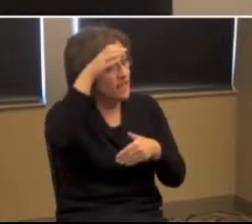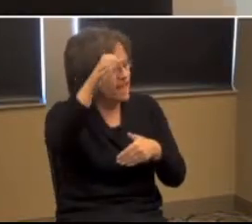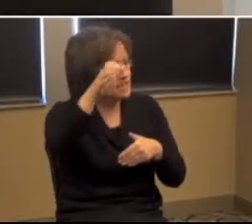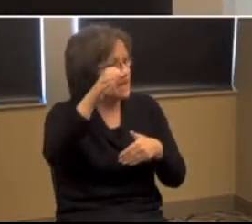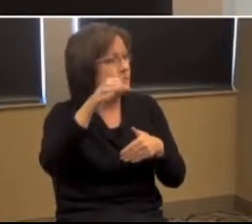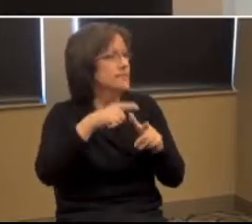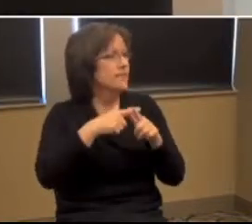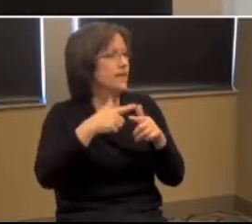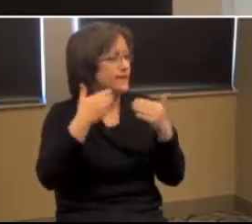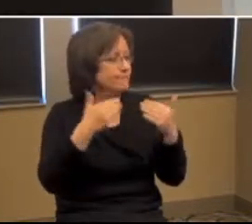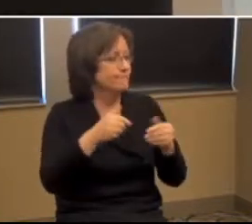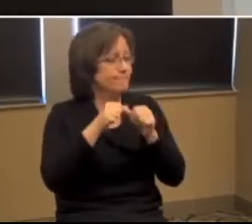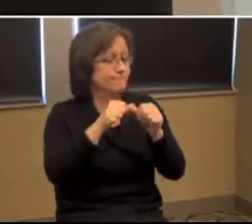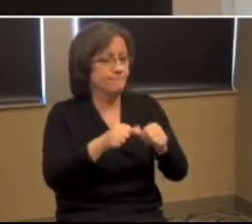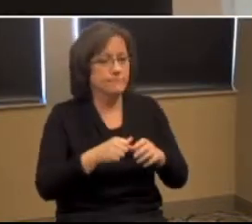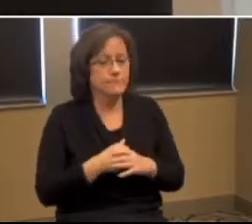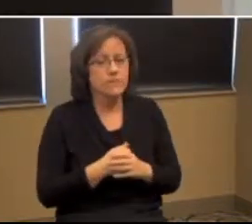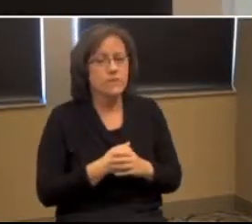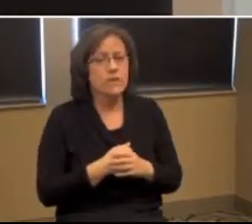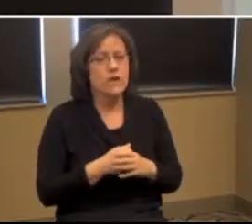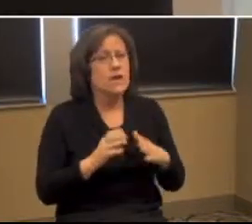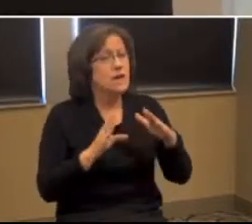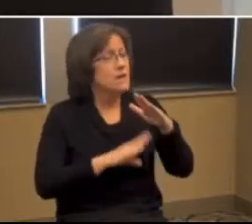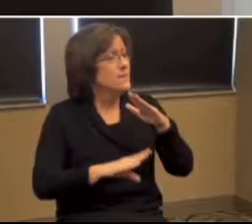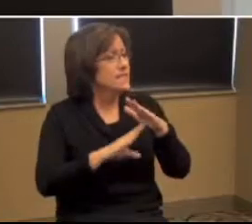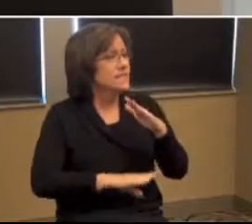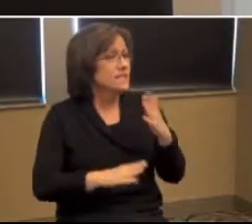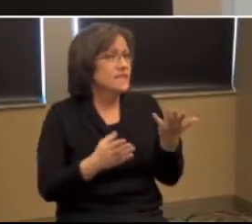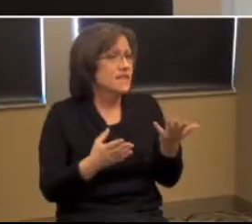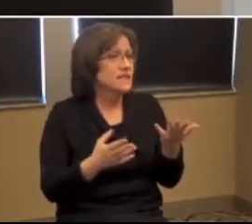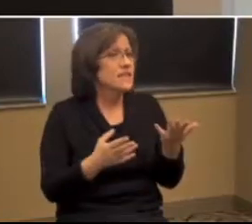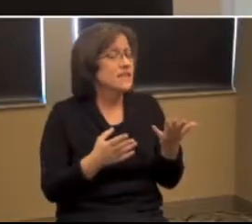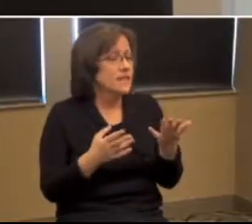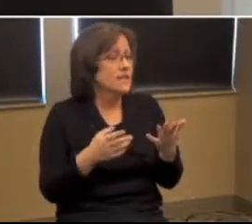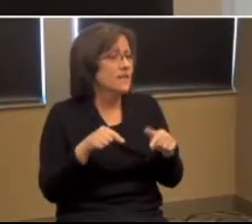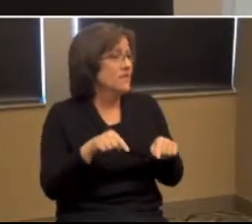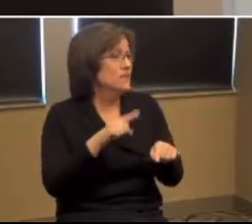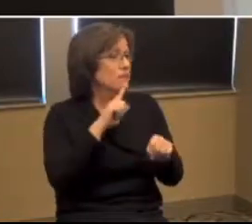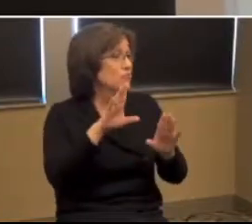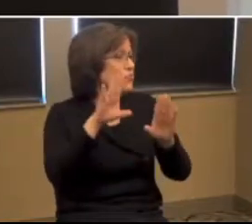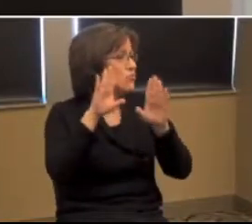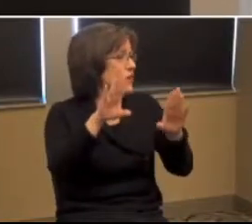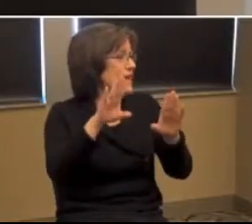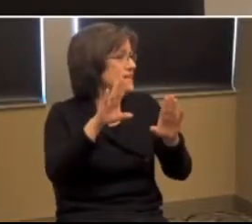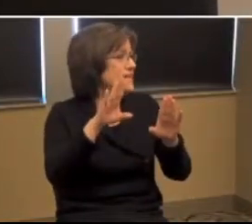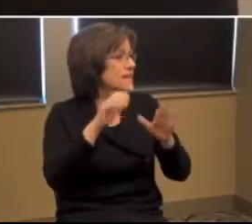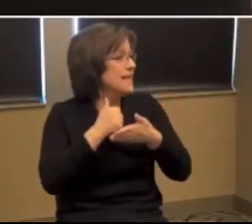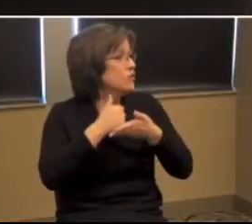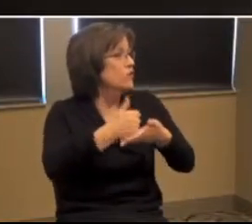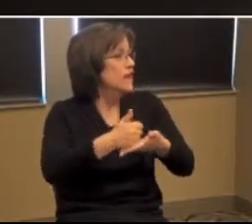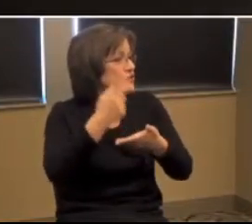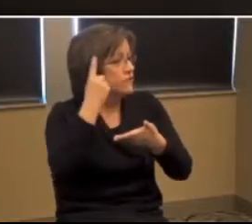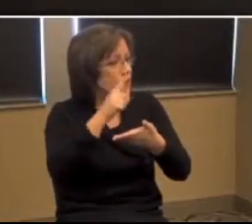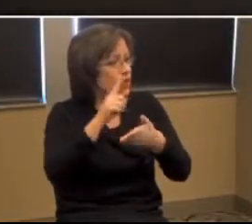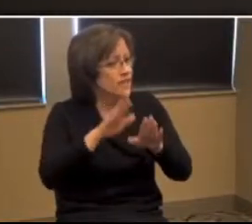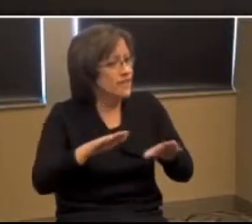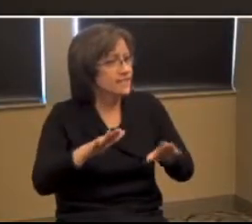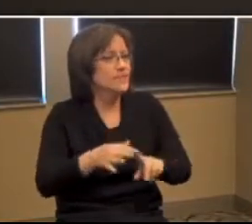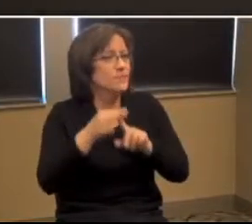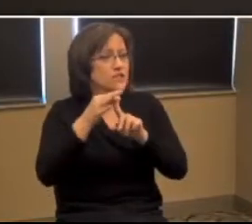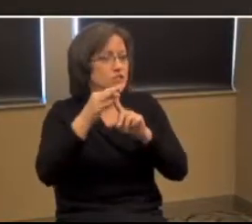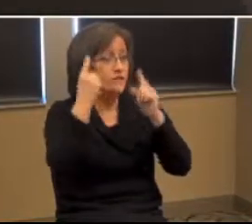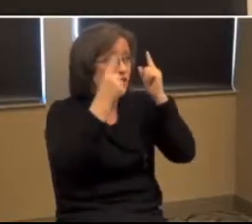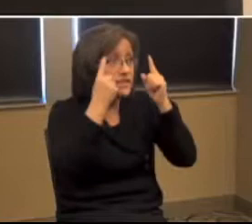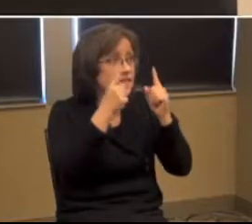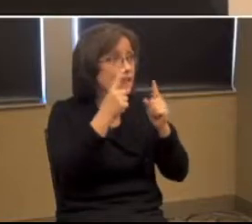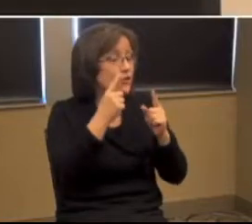basically, what makes structured work systems such a great intervention for kids, especially if you consider kids with autism, but